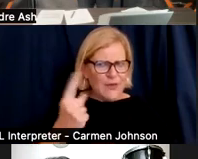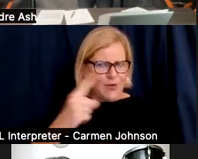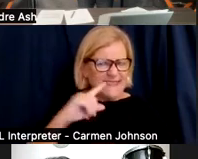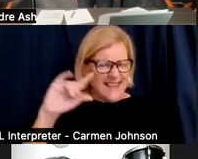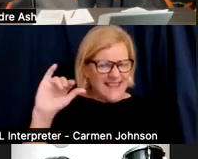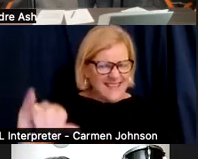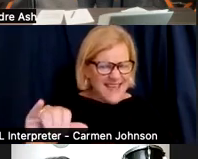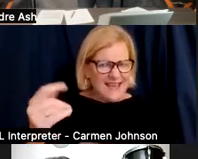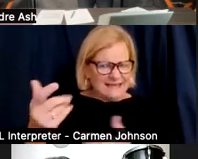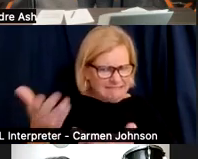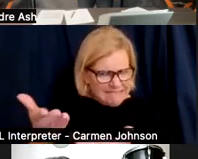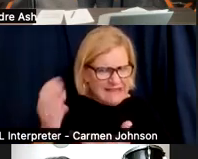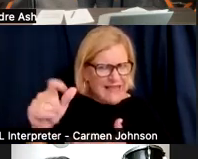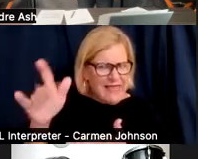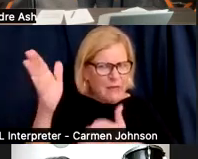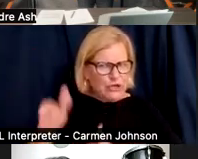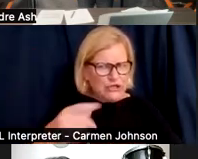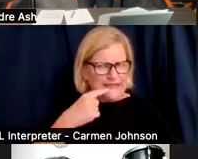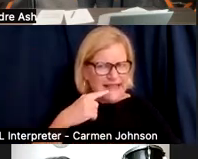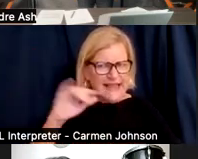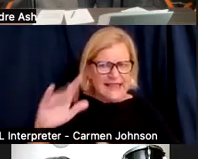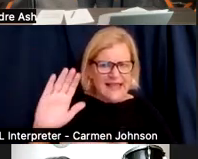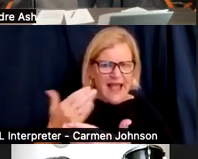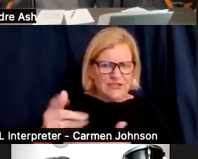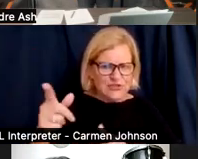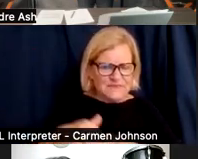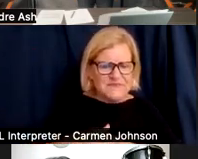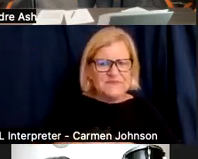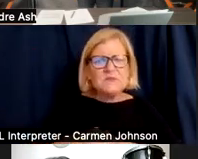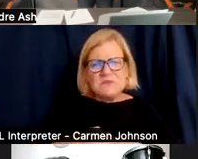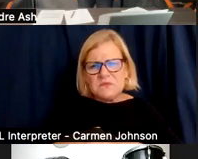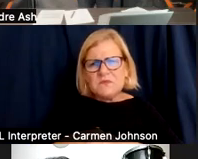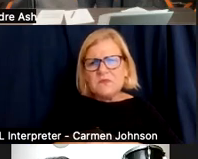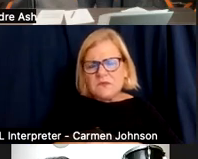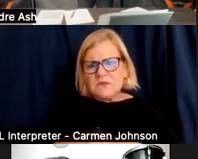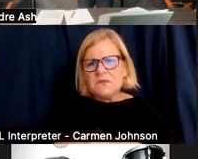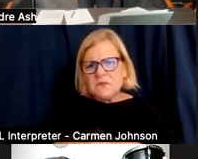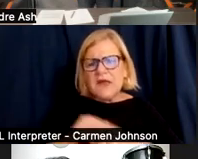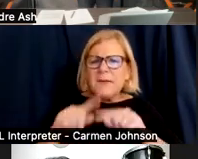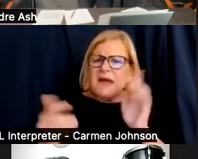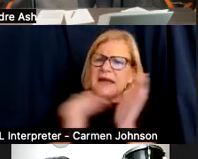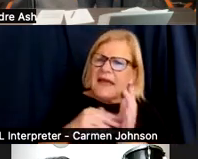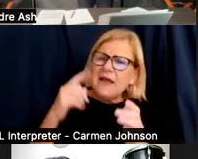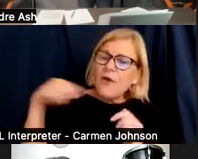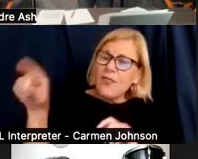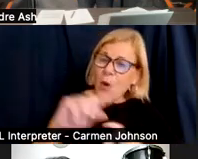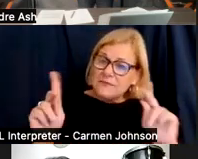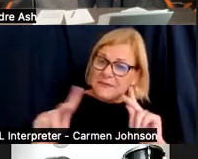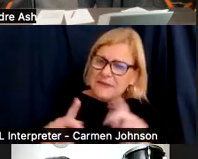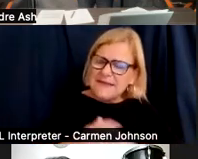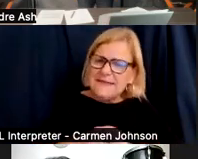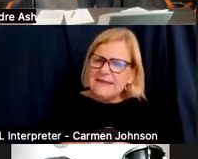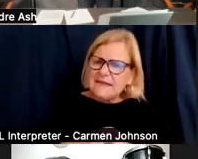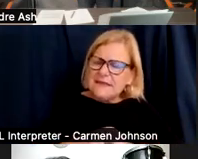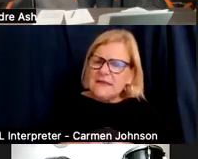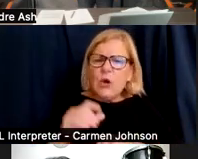something like this person said at the concert. Um, but again, for those who